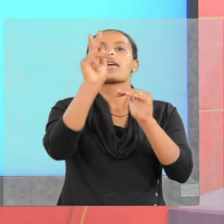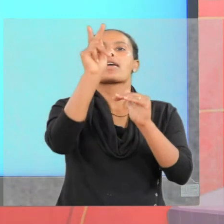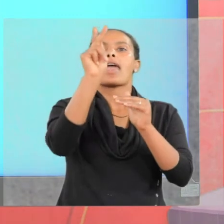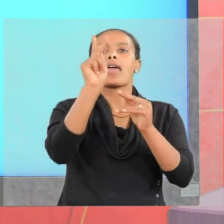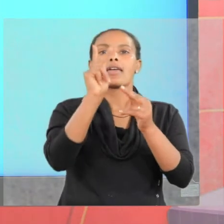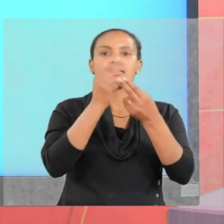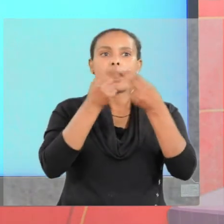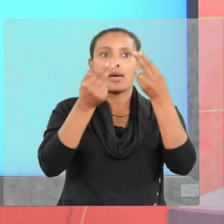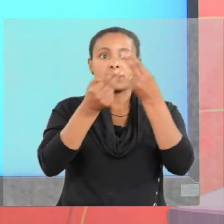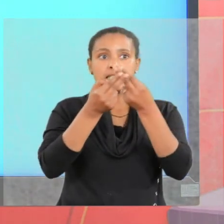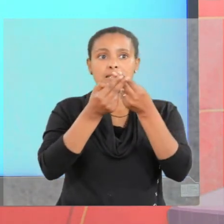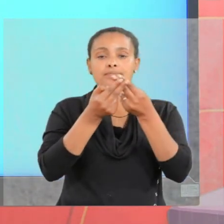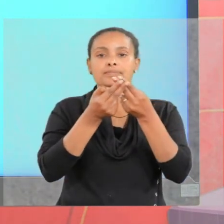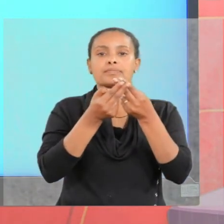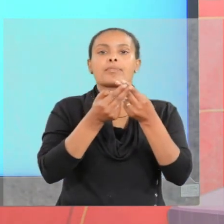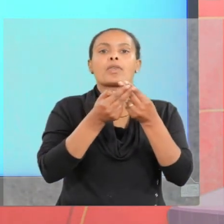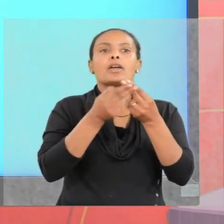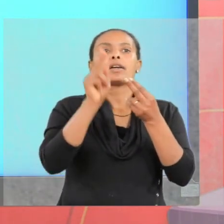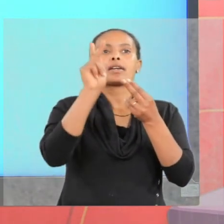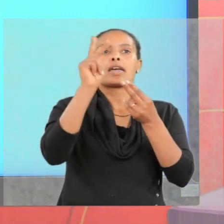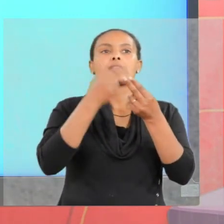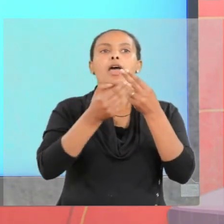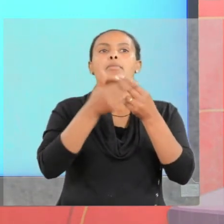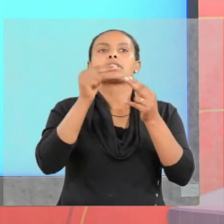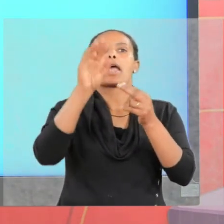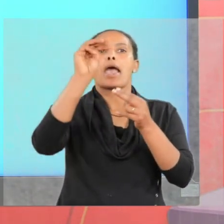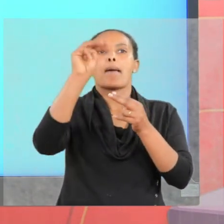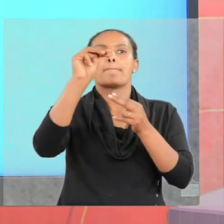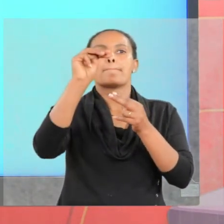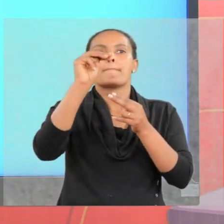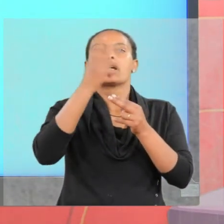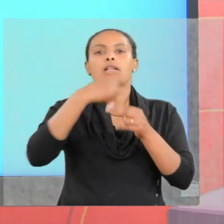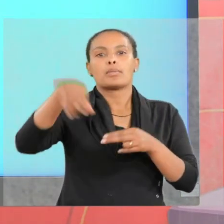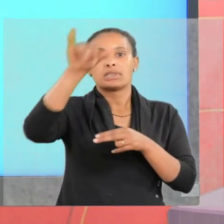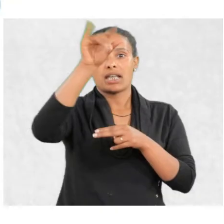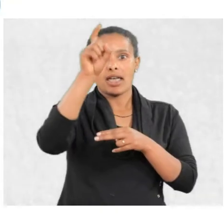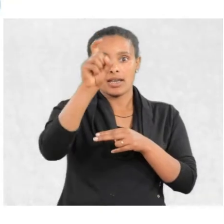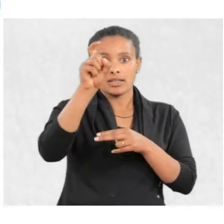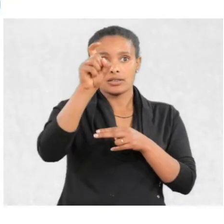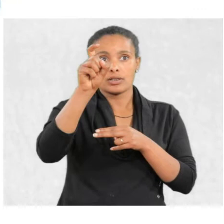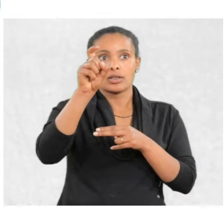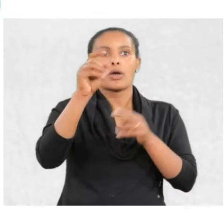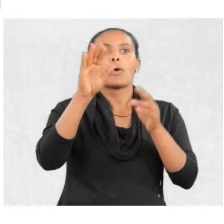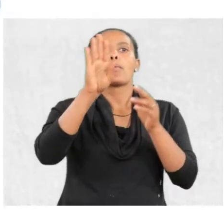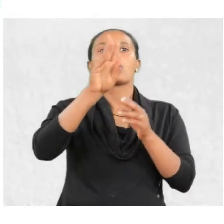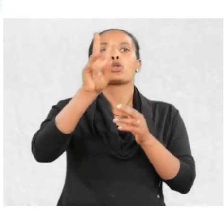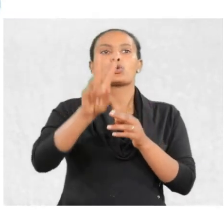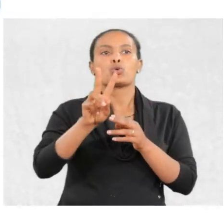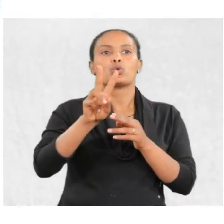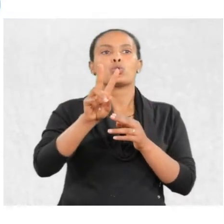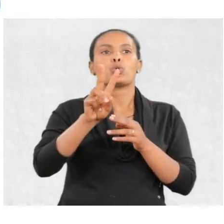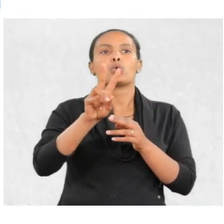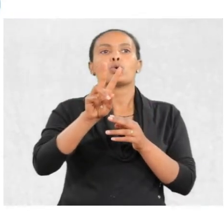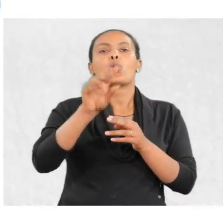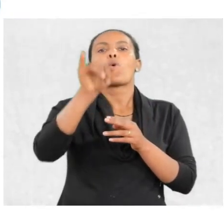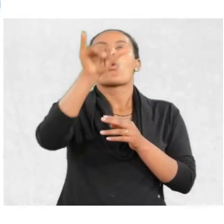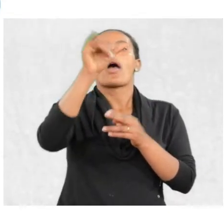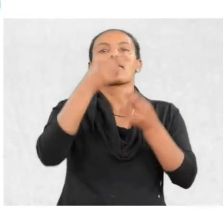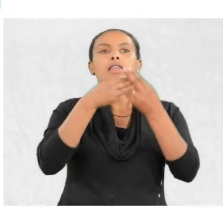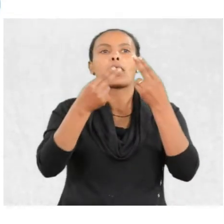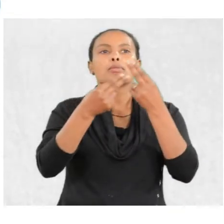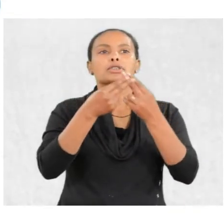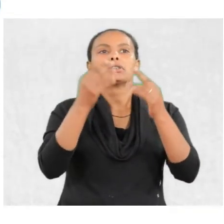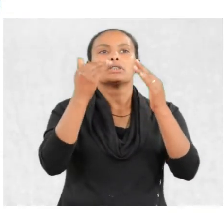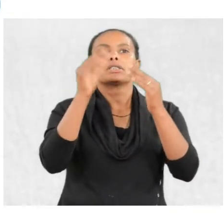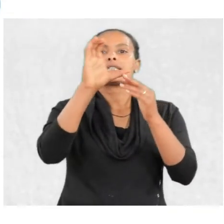K times concentration of M to the power X times concentration of B to the power Y times